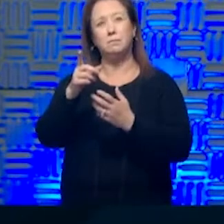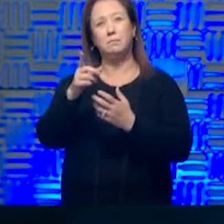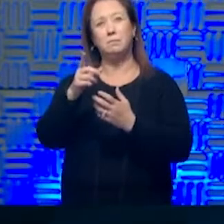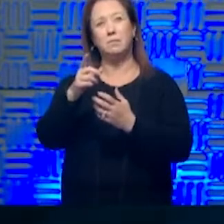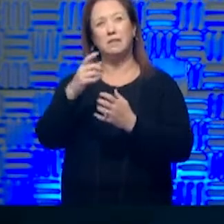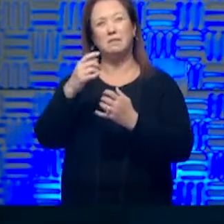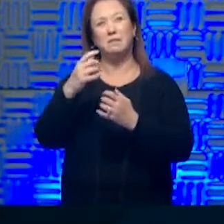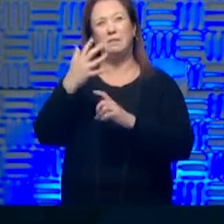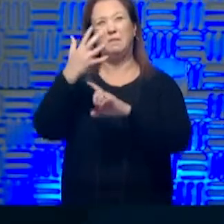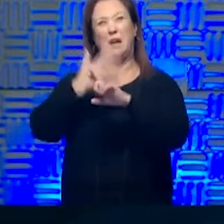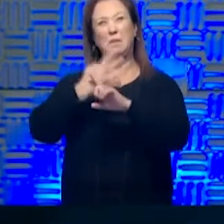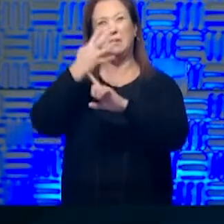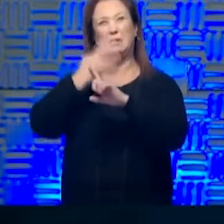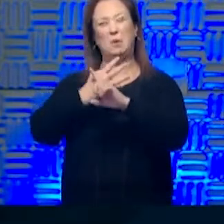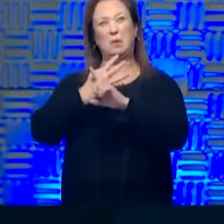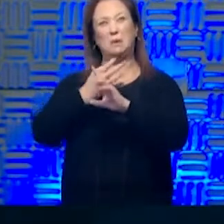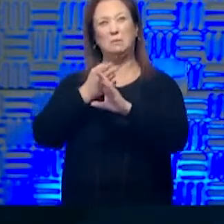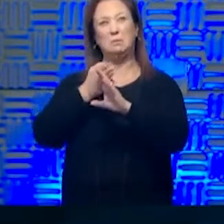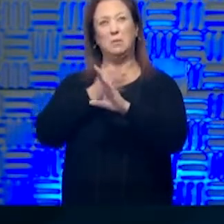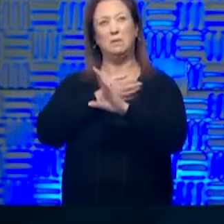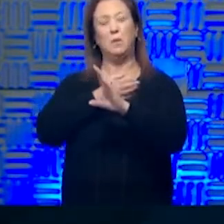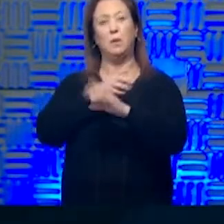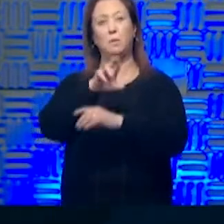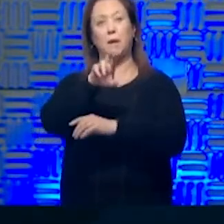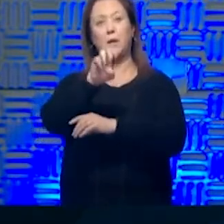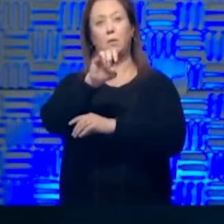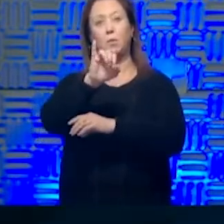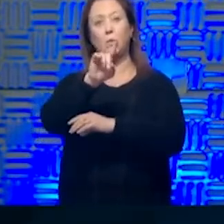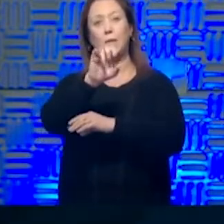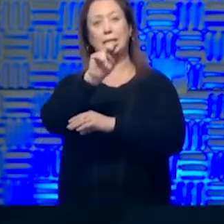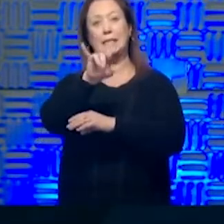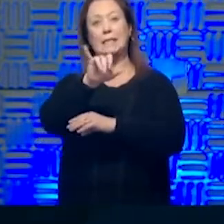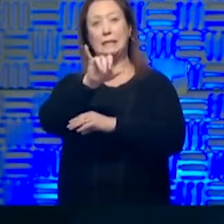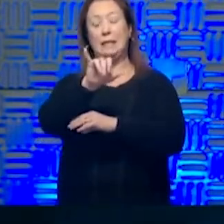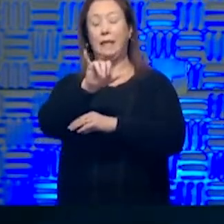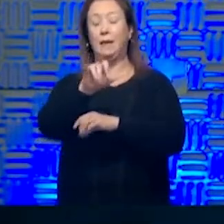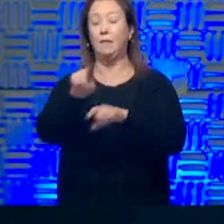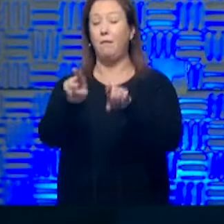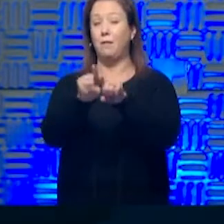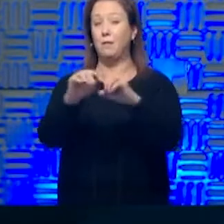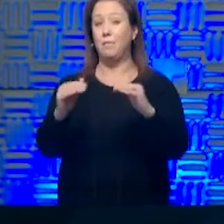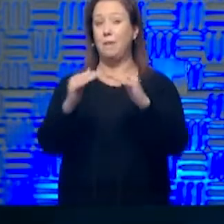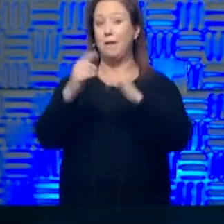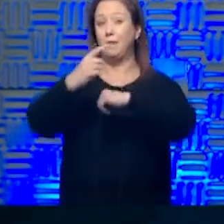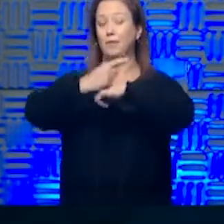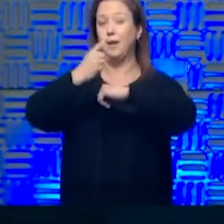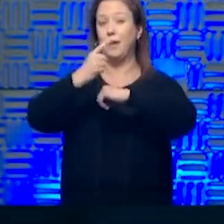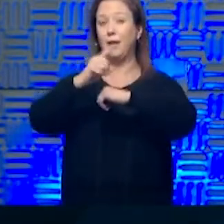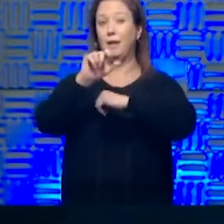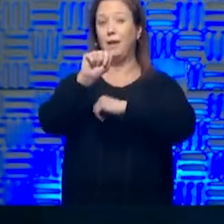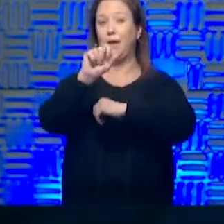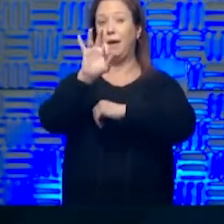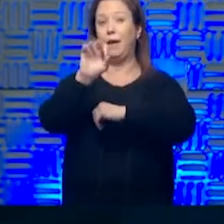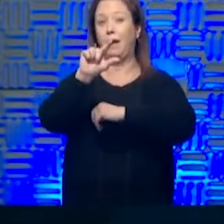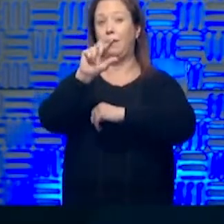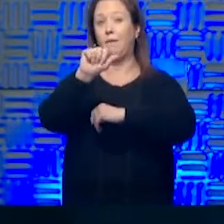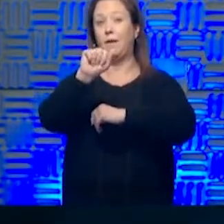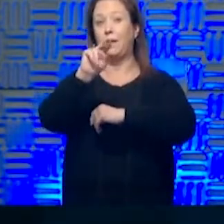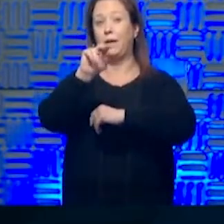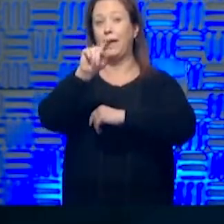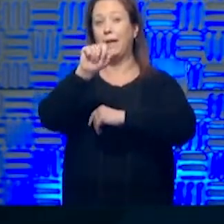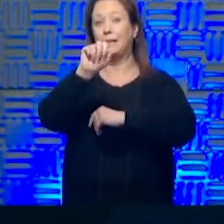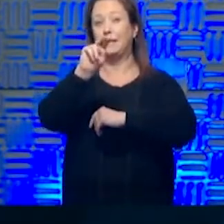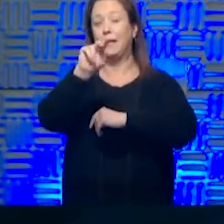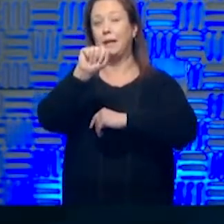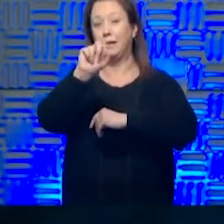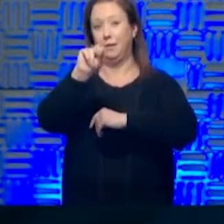5 months or 4 months of my residency, including match day, in Afghanistan during when the Soviets